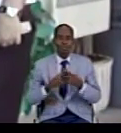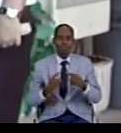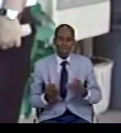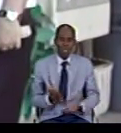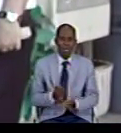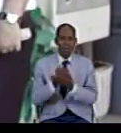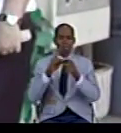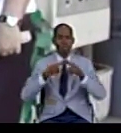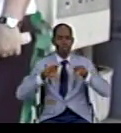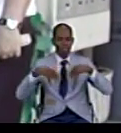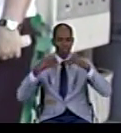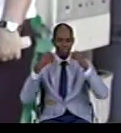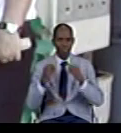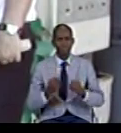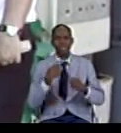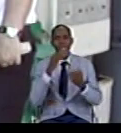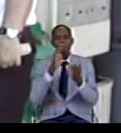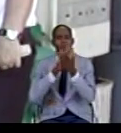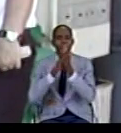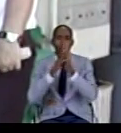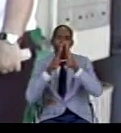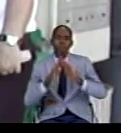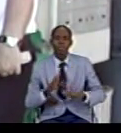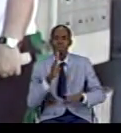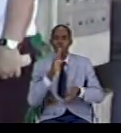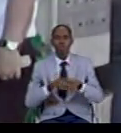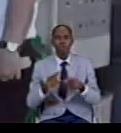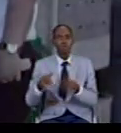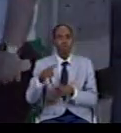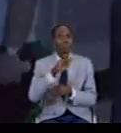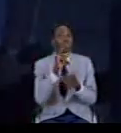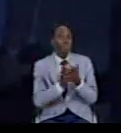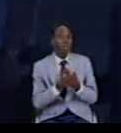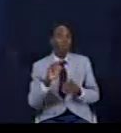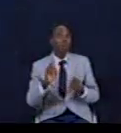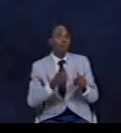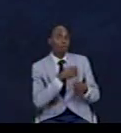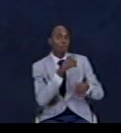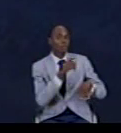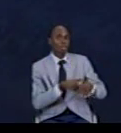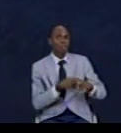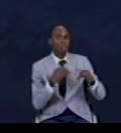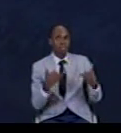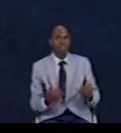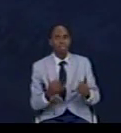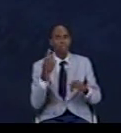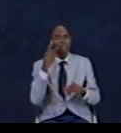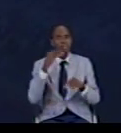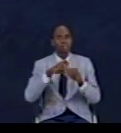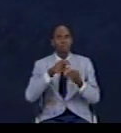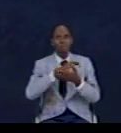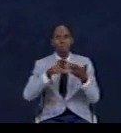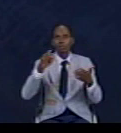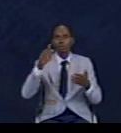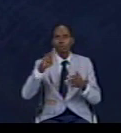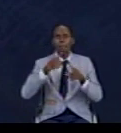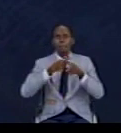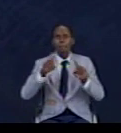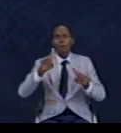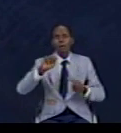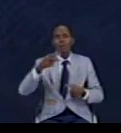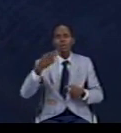to say, peace be unto you. But that was the first time. Let's look at verse 24. But Thomas, one of the